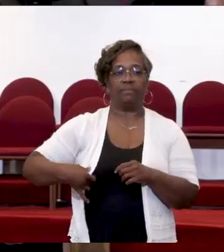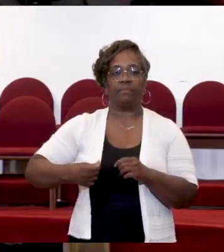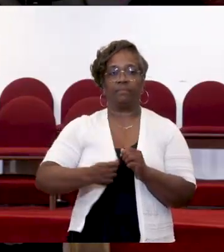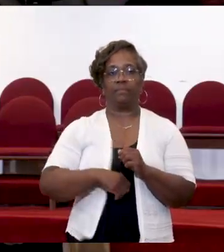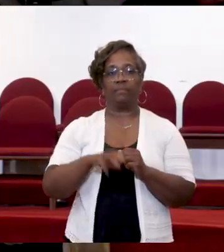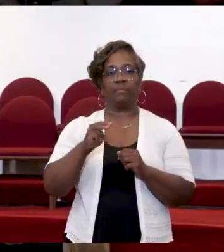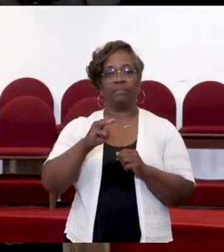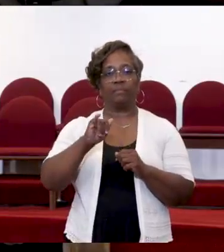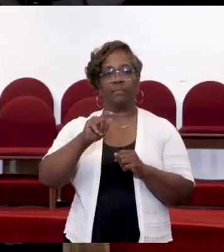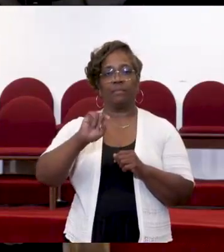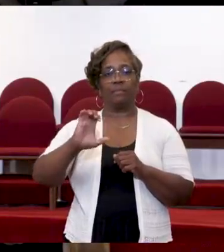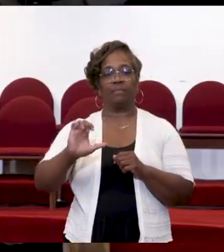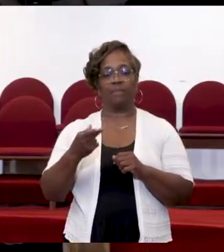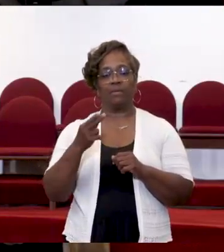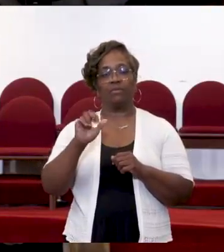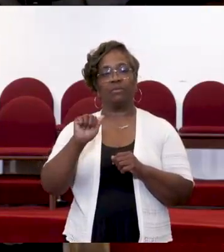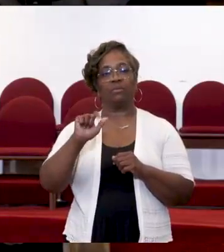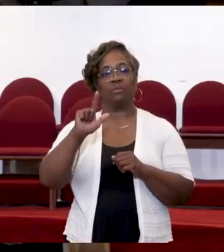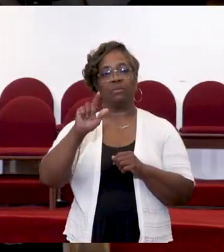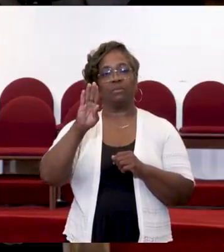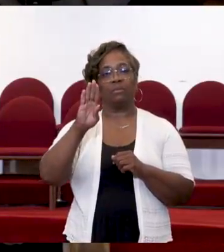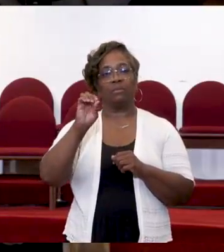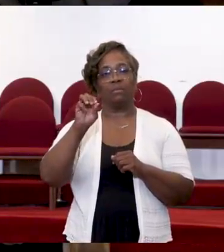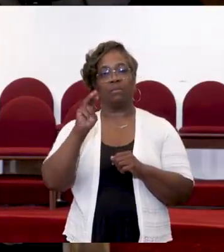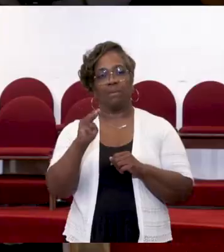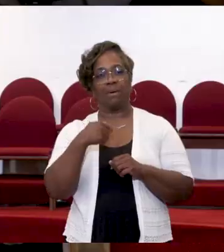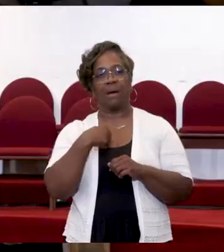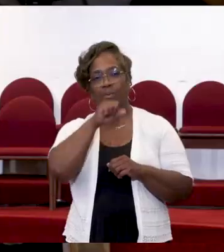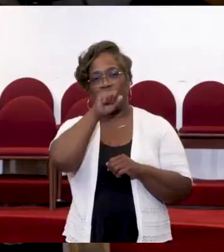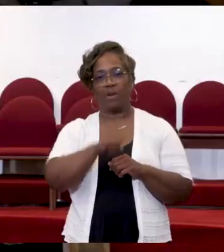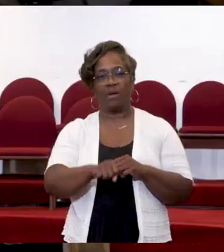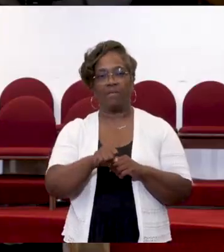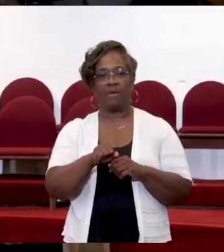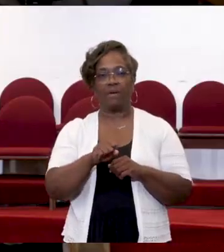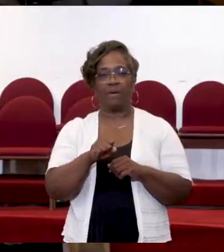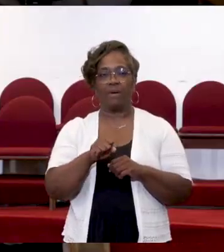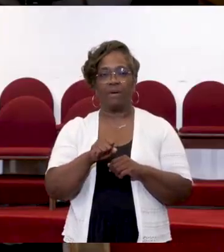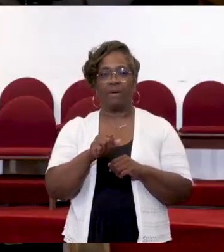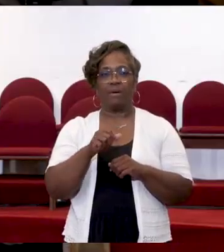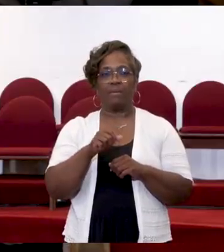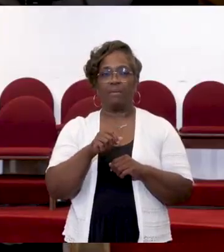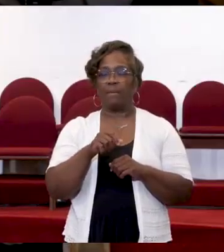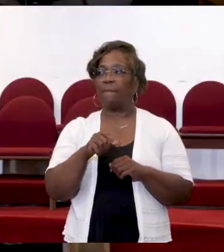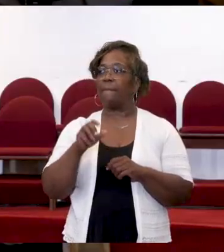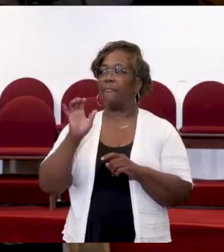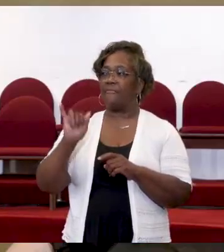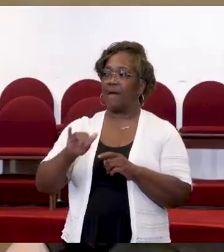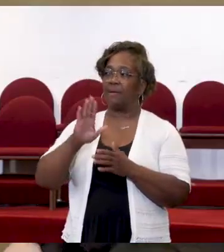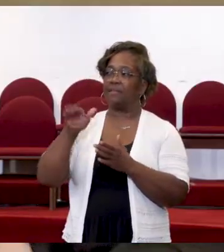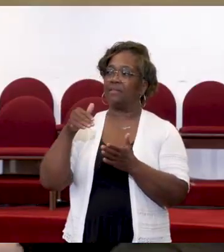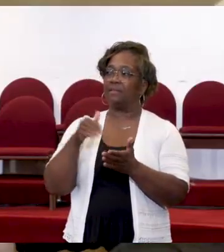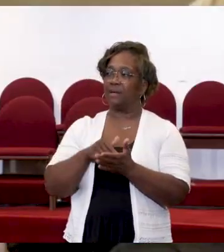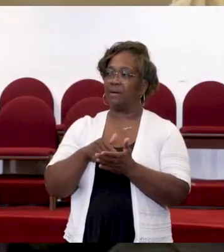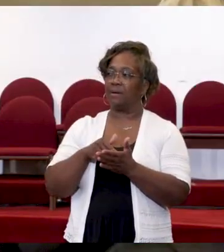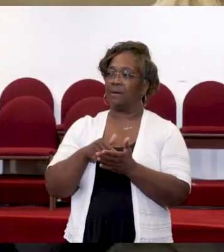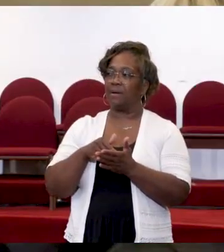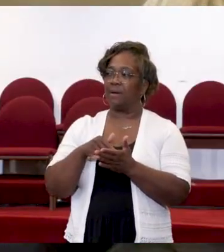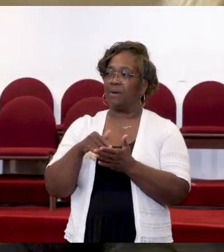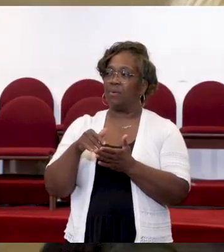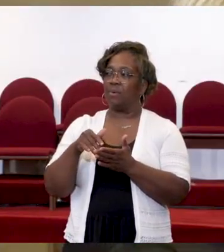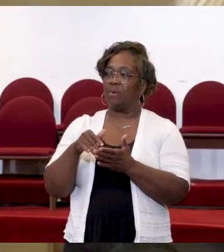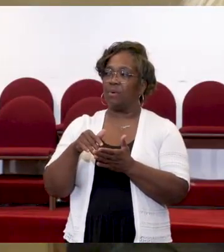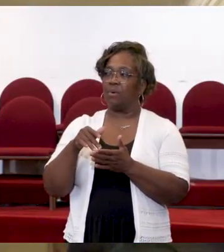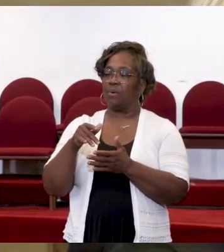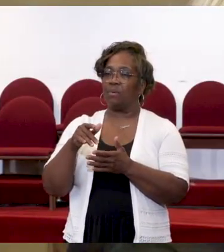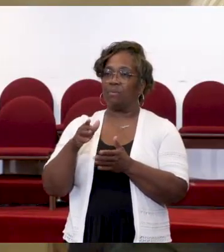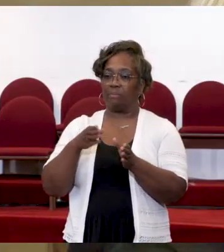Mitch Albom, I love it, because look, my kids were poster kids there. That center was on the demolition list the month I came